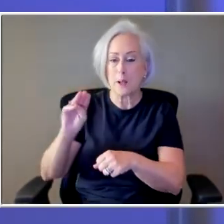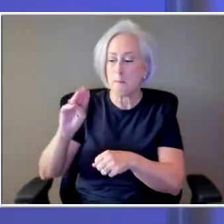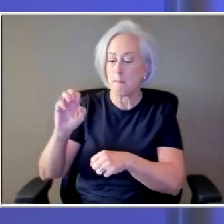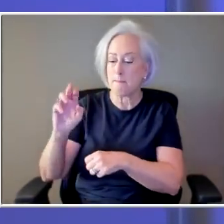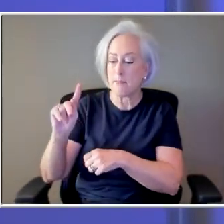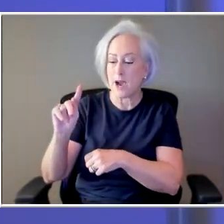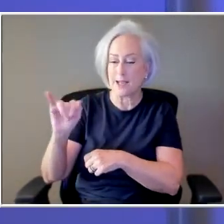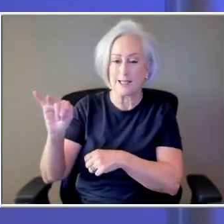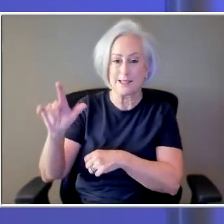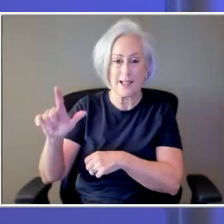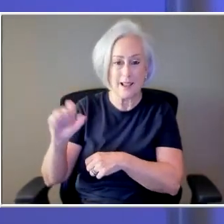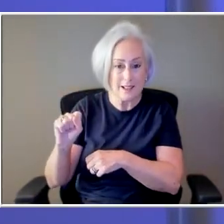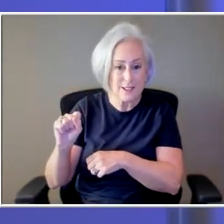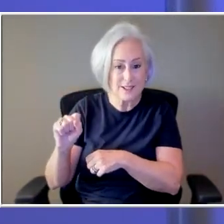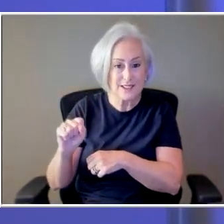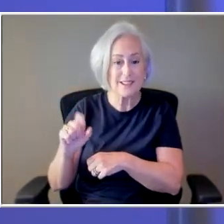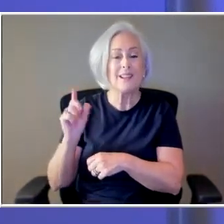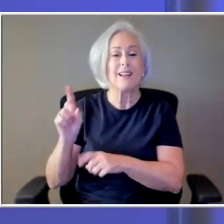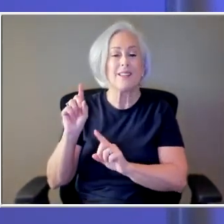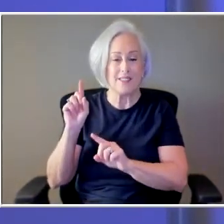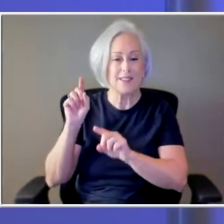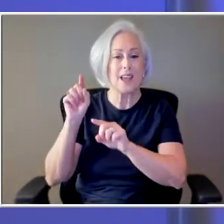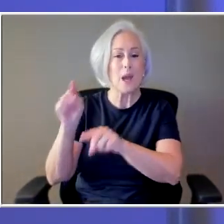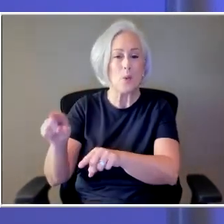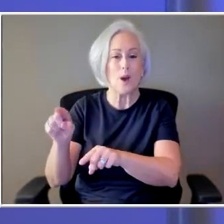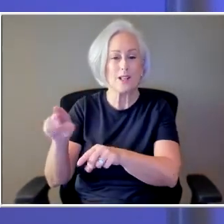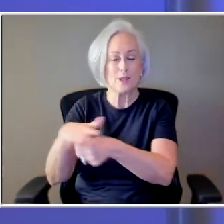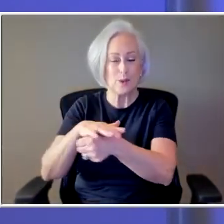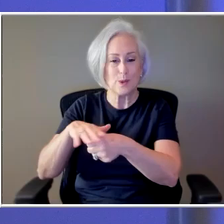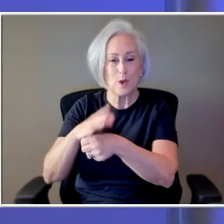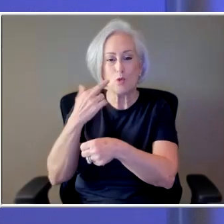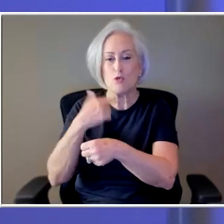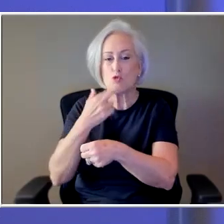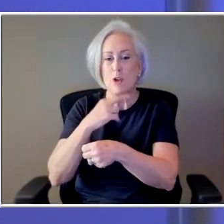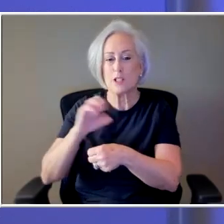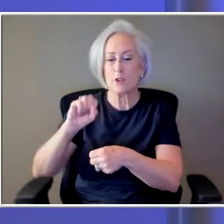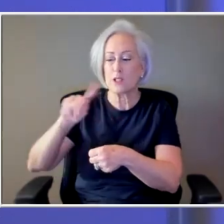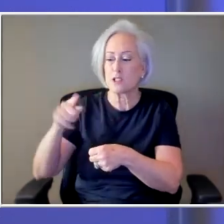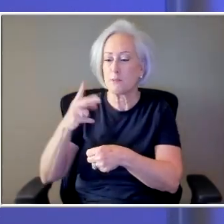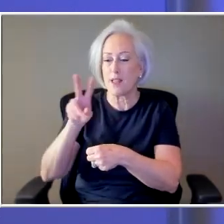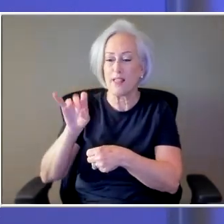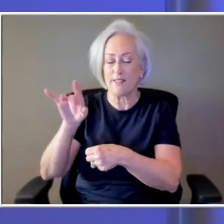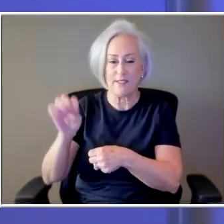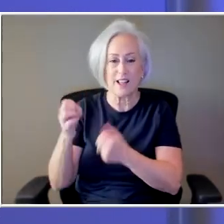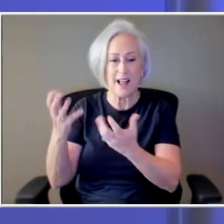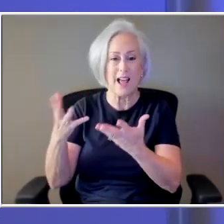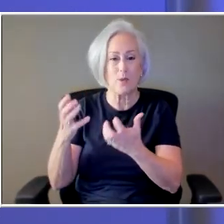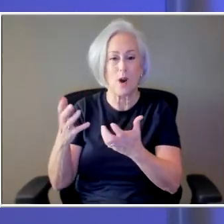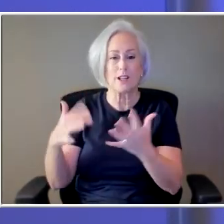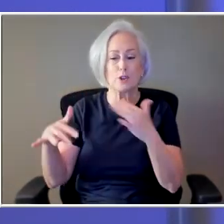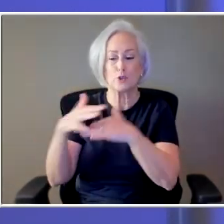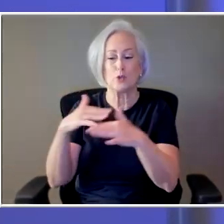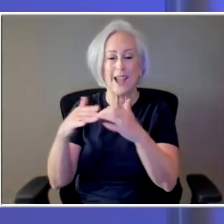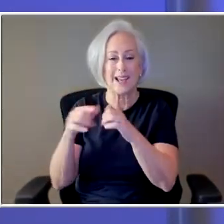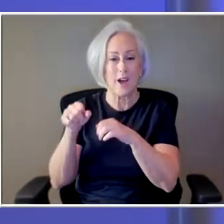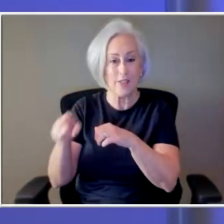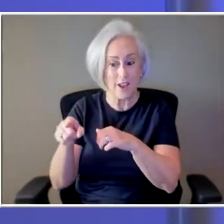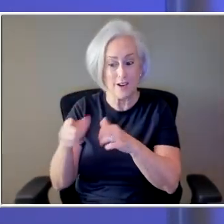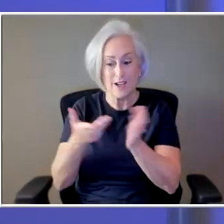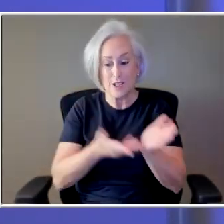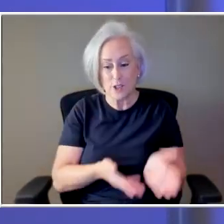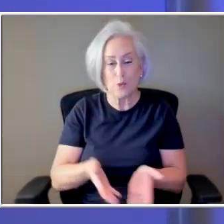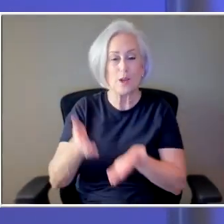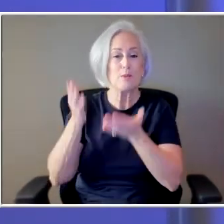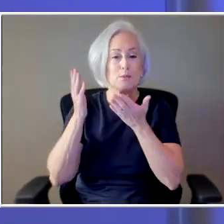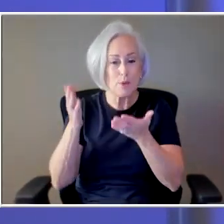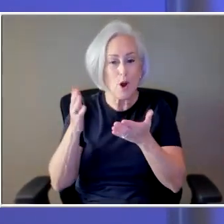their local restaurant in Smithville and wanted to hang out there, and we made sure and got him the cake that had cheesecake in the